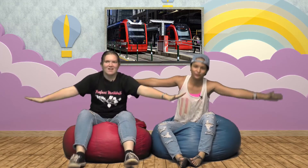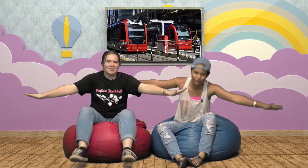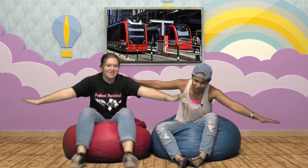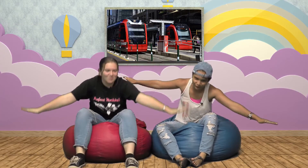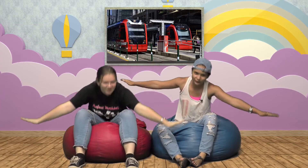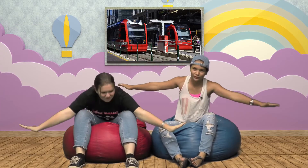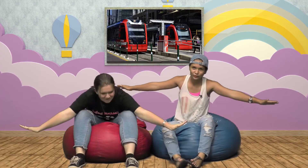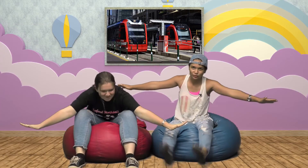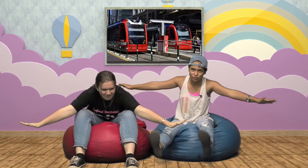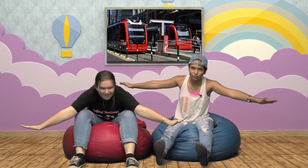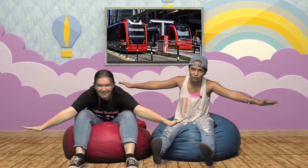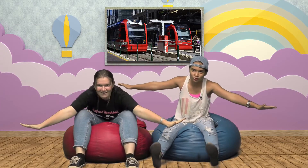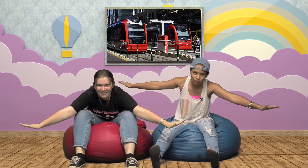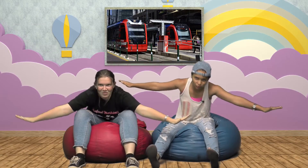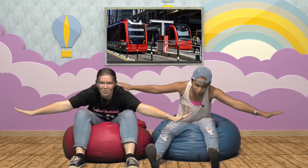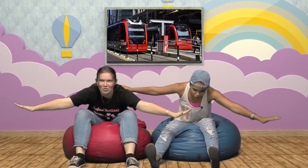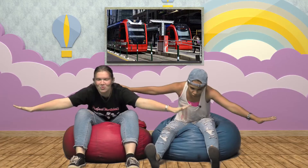And then they extend the wheels.